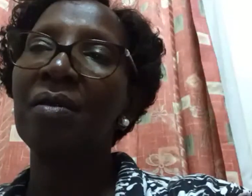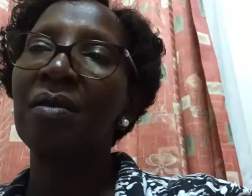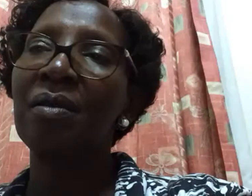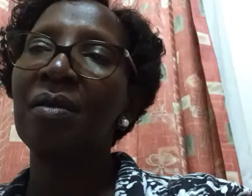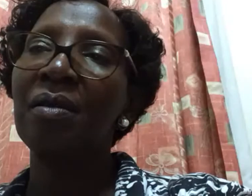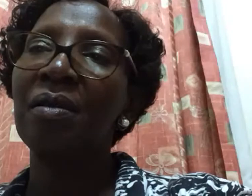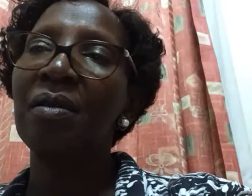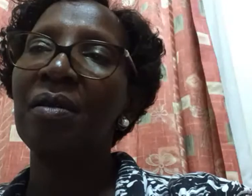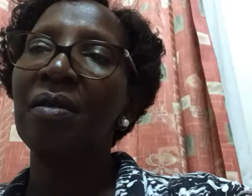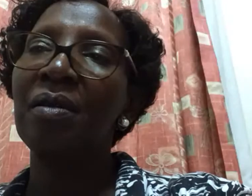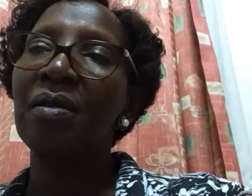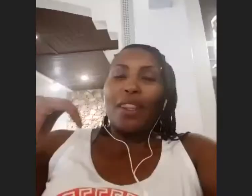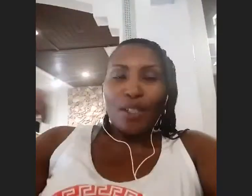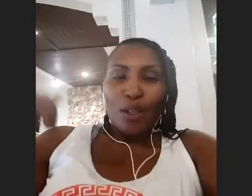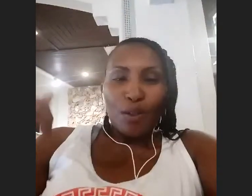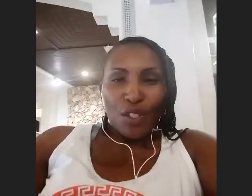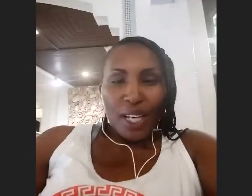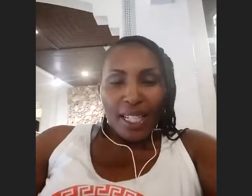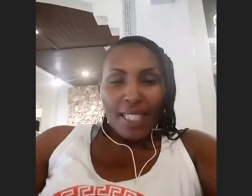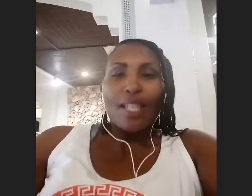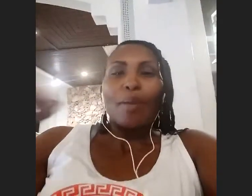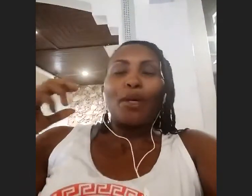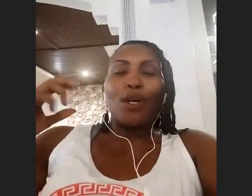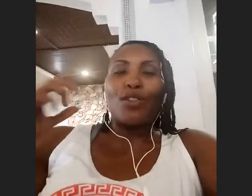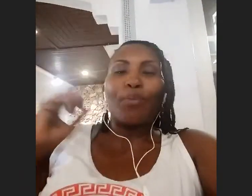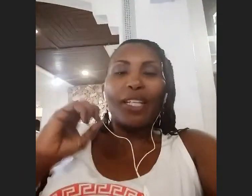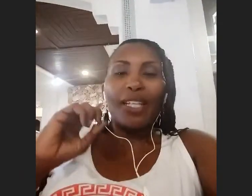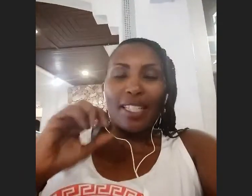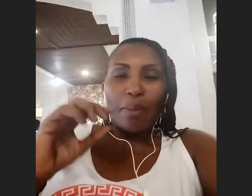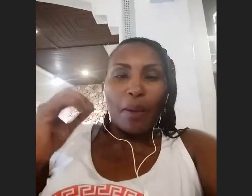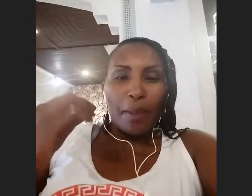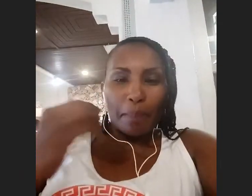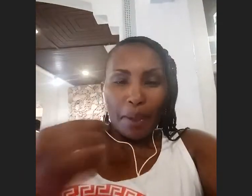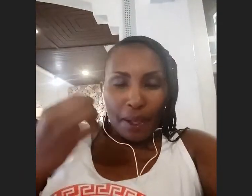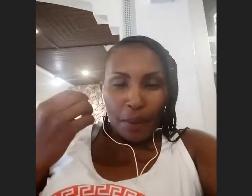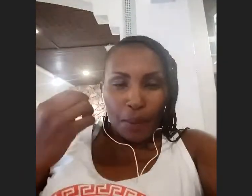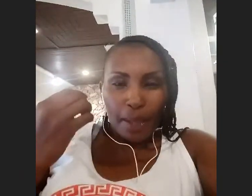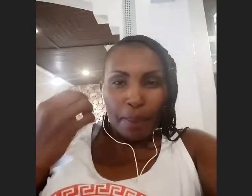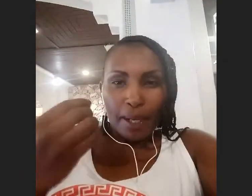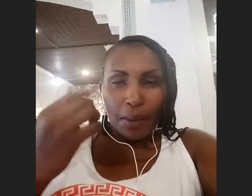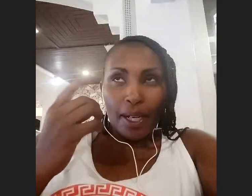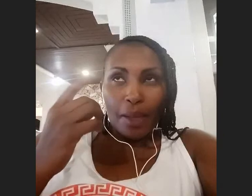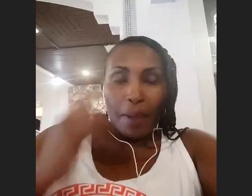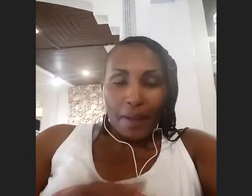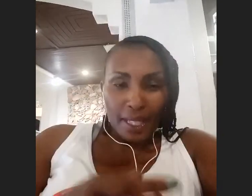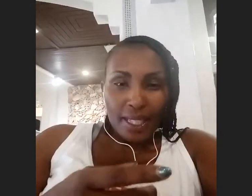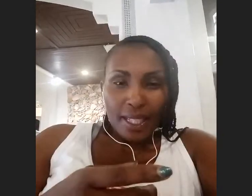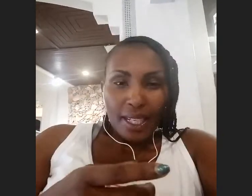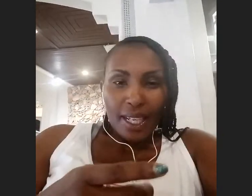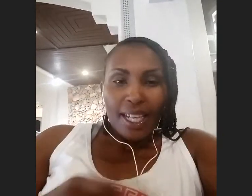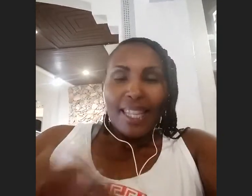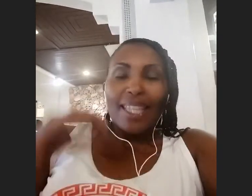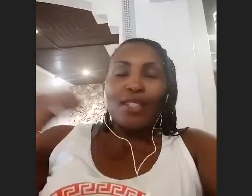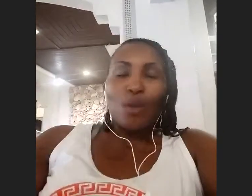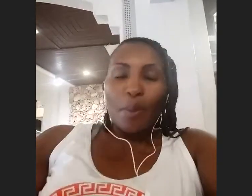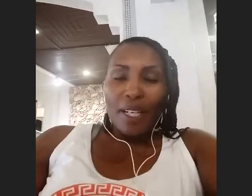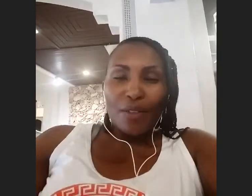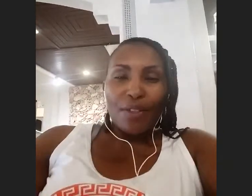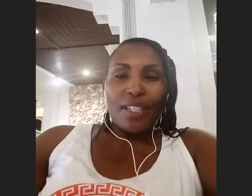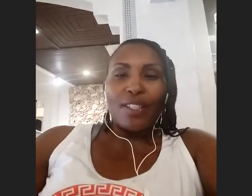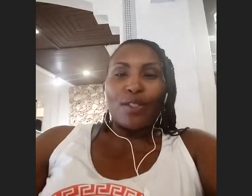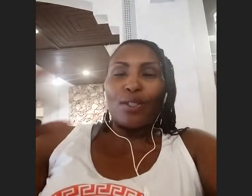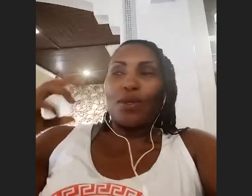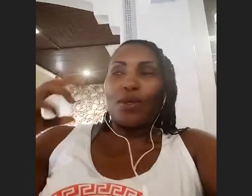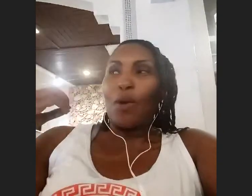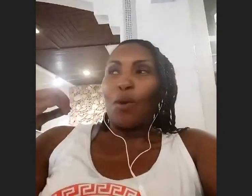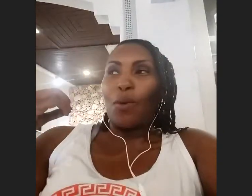cannot blame the raising of a child because of being raised by one parent. There are so many